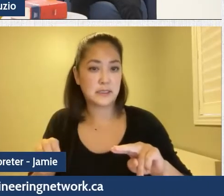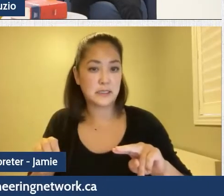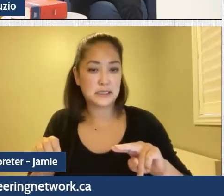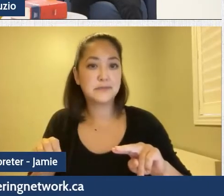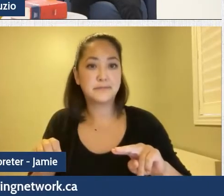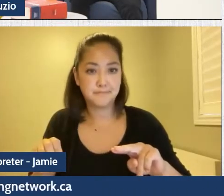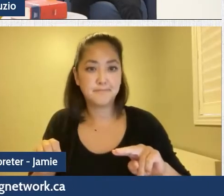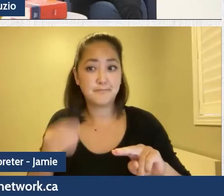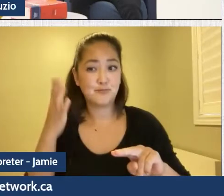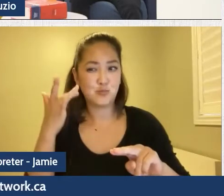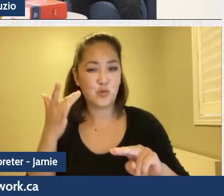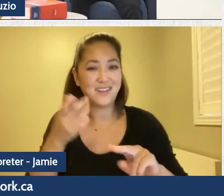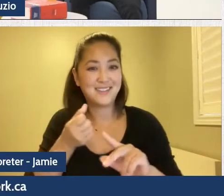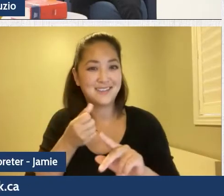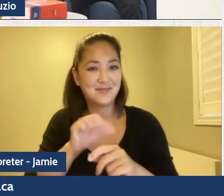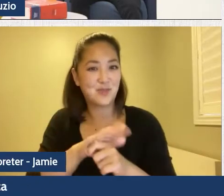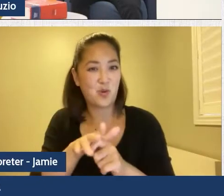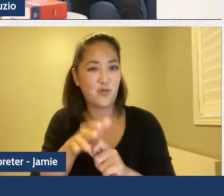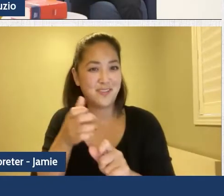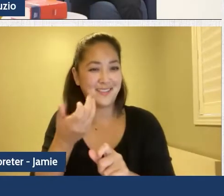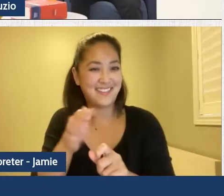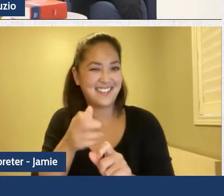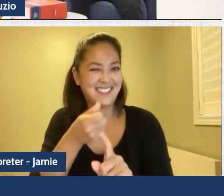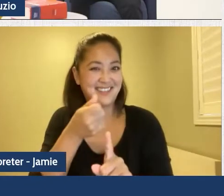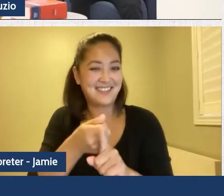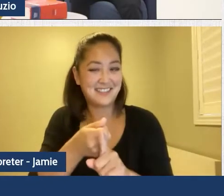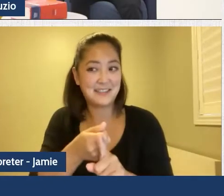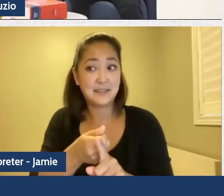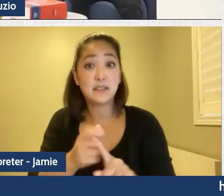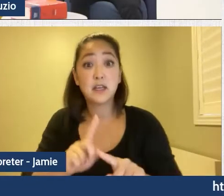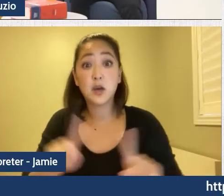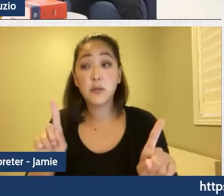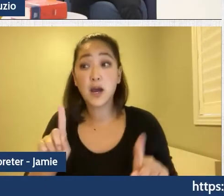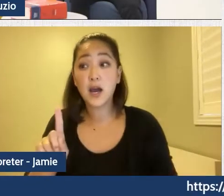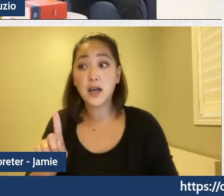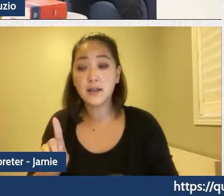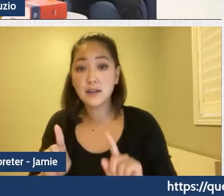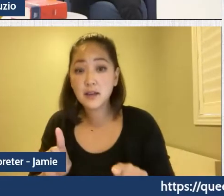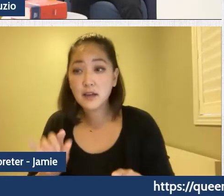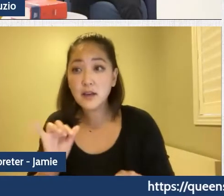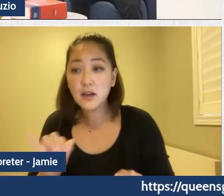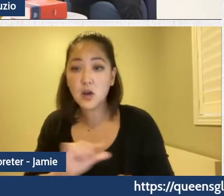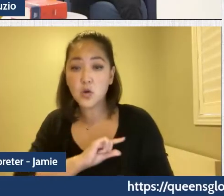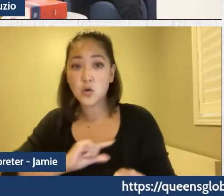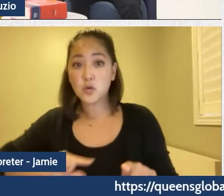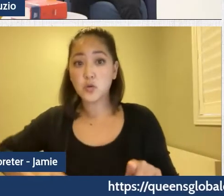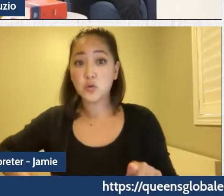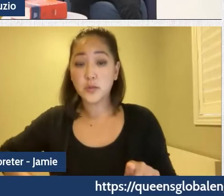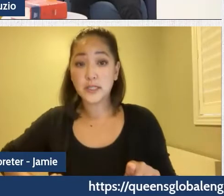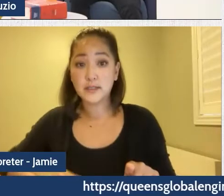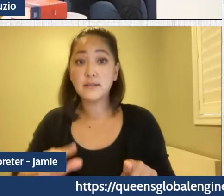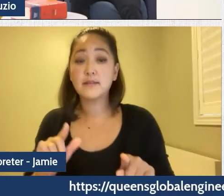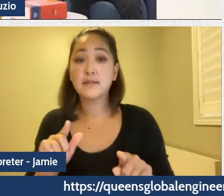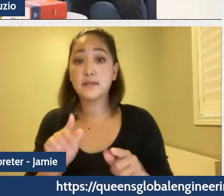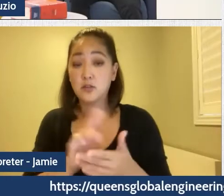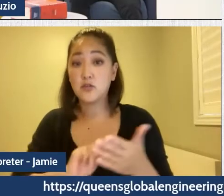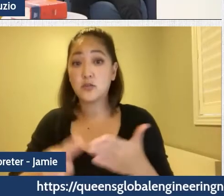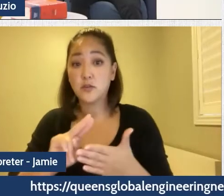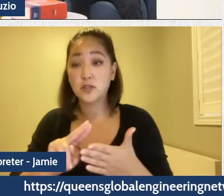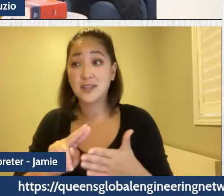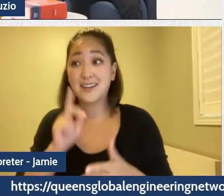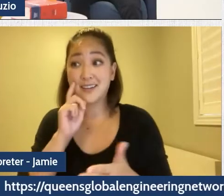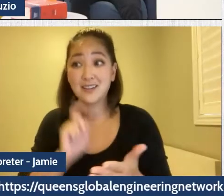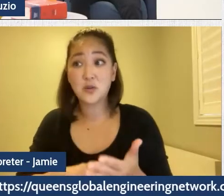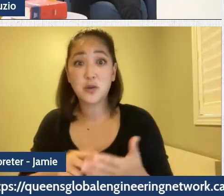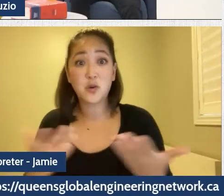pandemic. And instead, Queen's Engineering saw a 50% growth in our internship programs. These things are